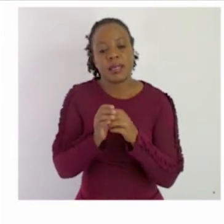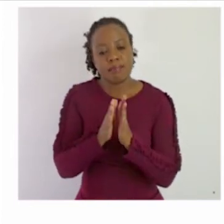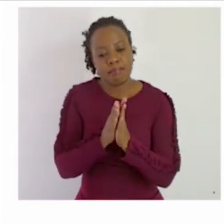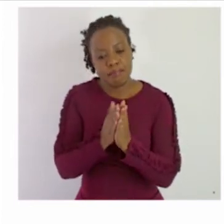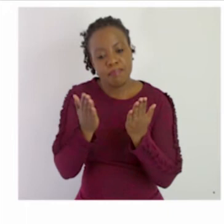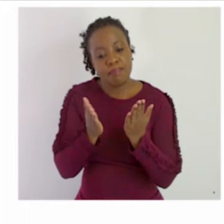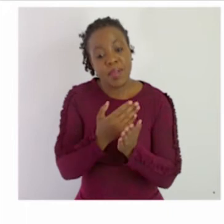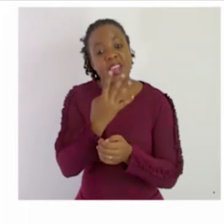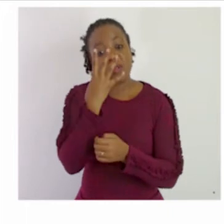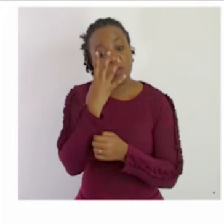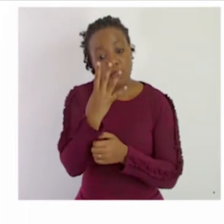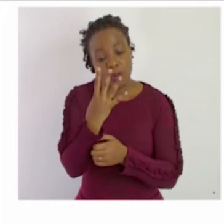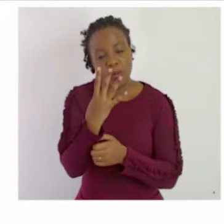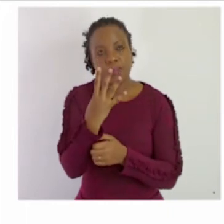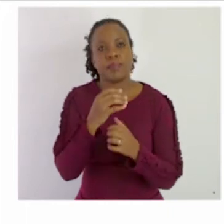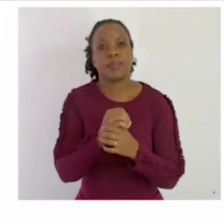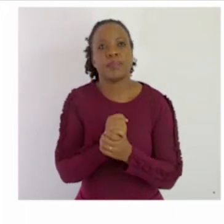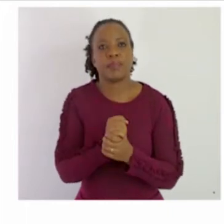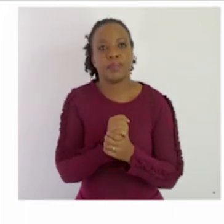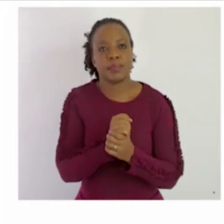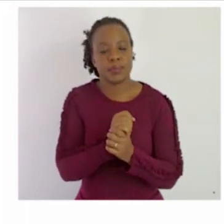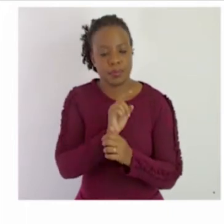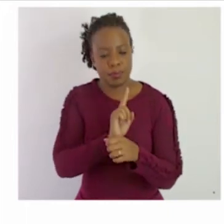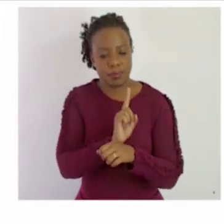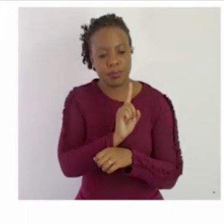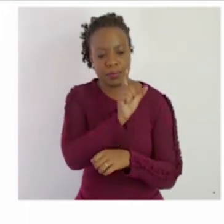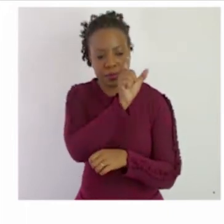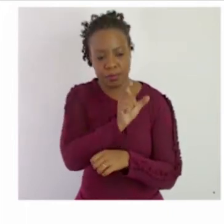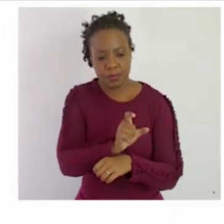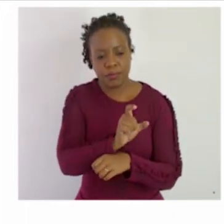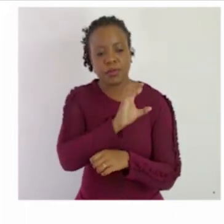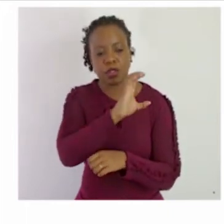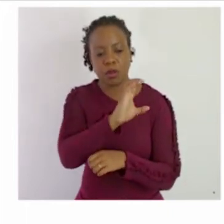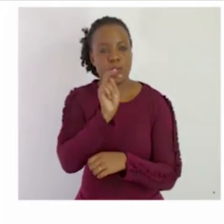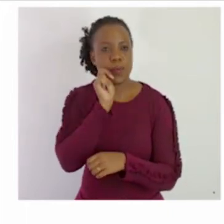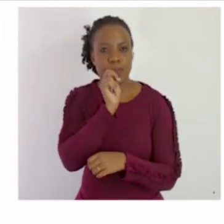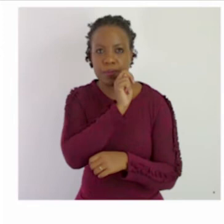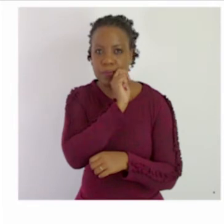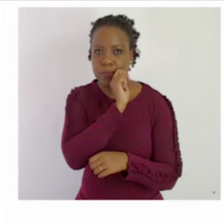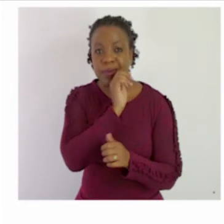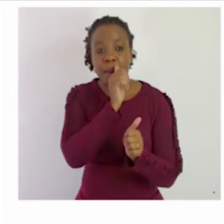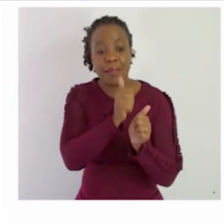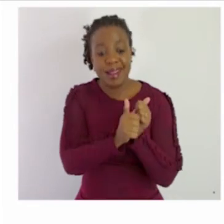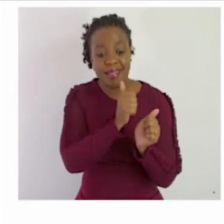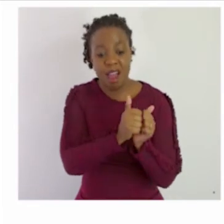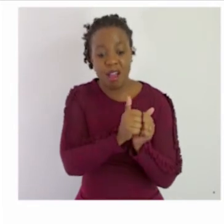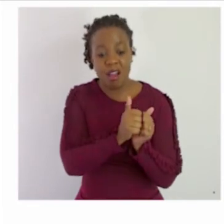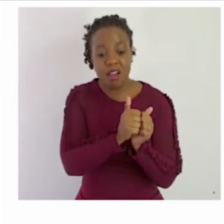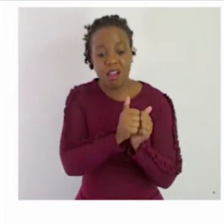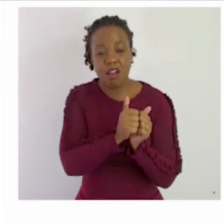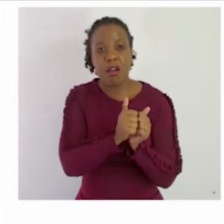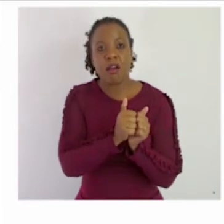bottom on common nouns. Right, we have common nouns there: brother,